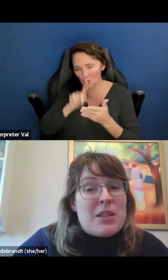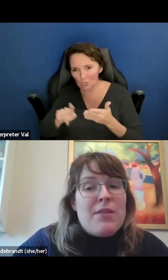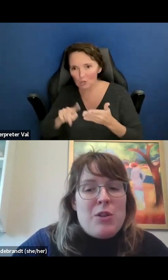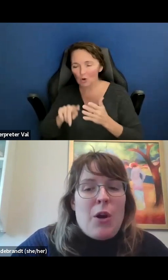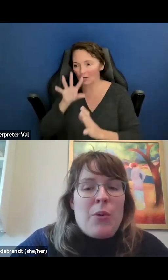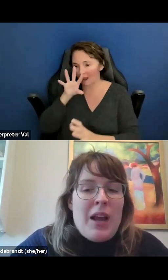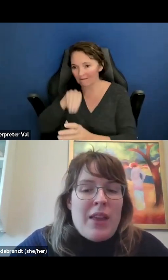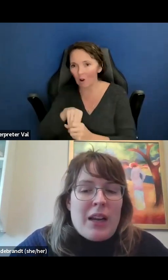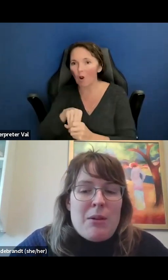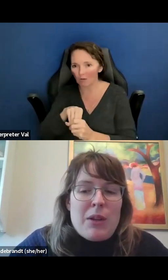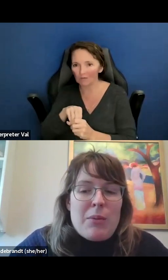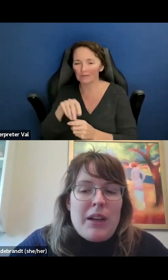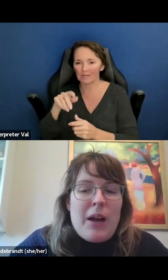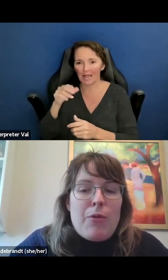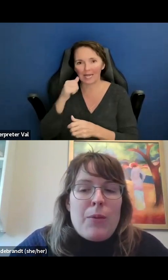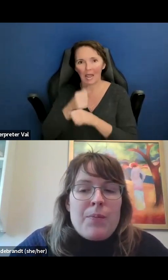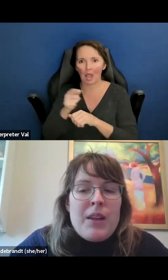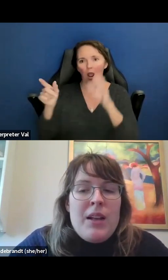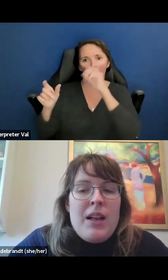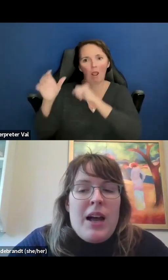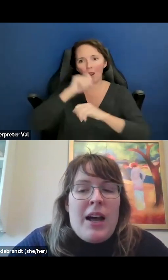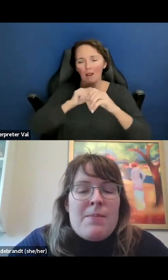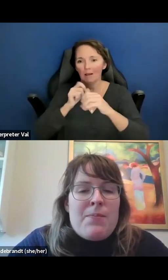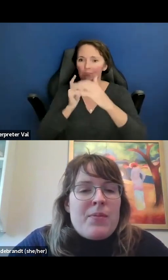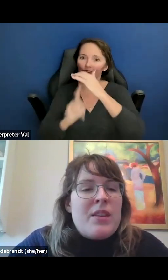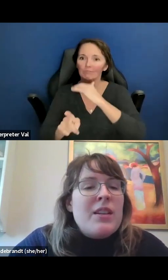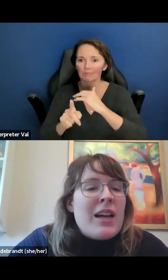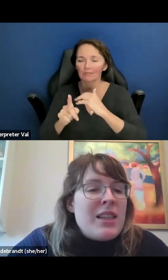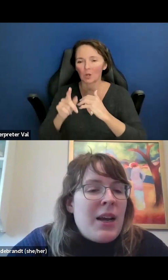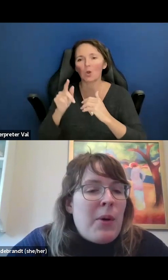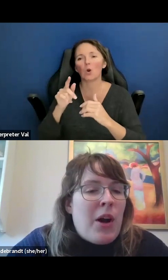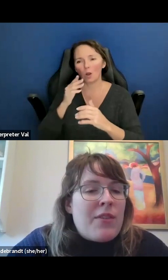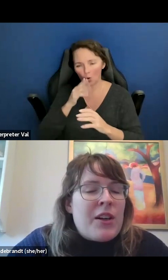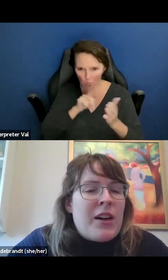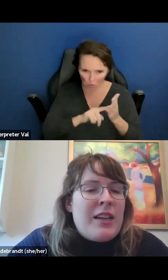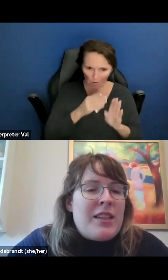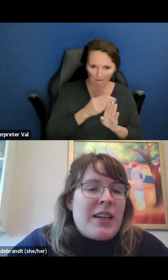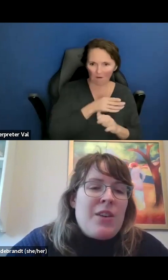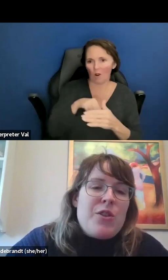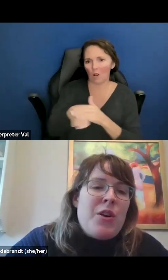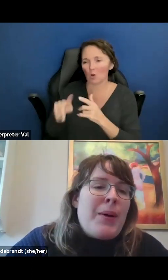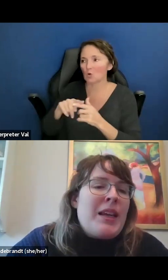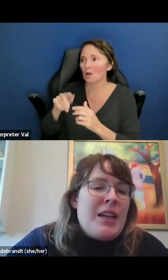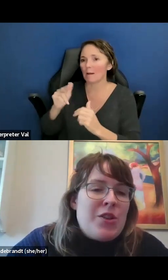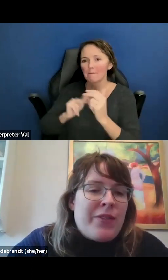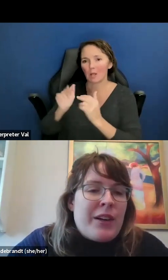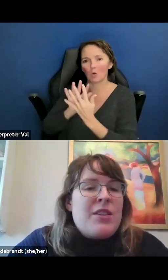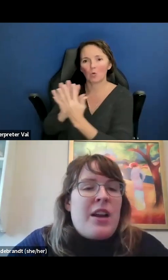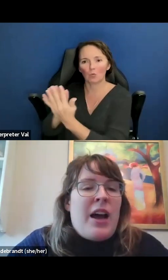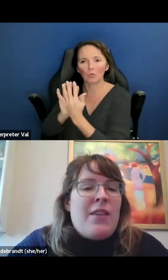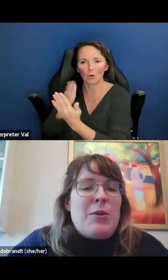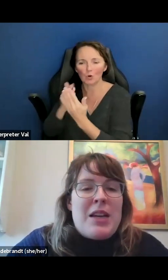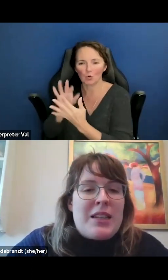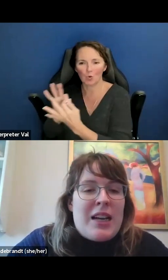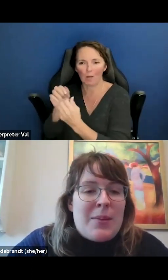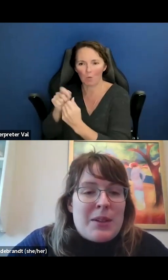make themselves known, and that can be really, really helpful. The last thing I want to offer is, again, just knowing that each district is going